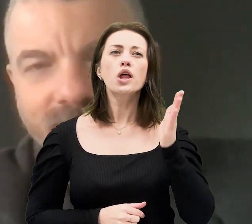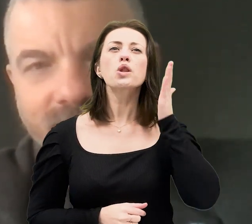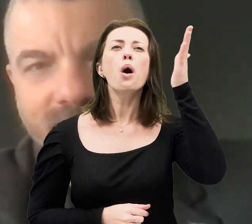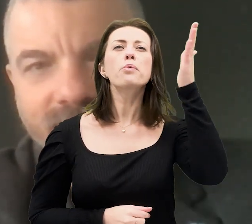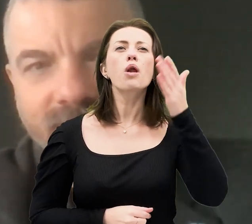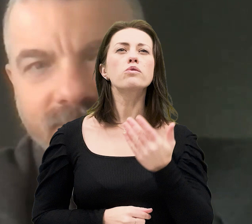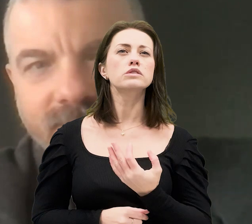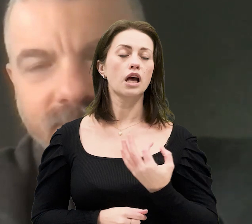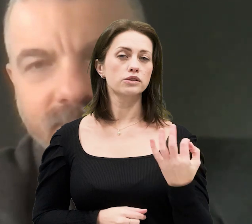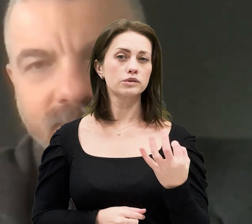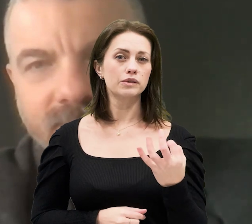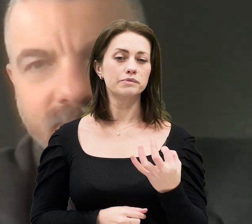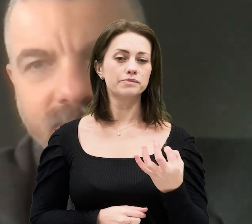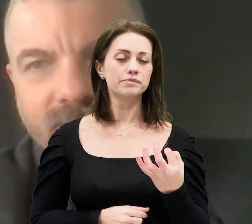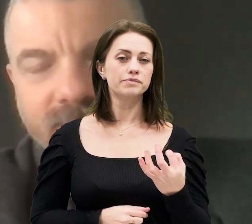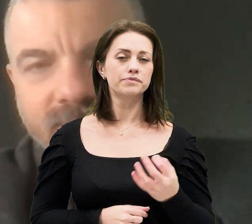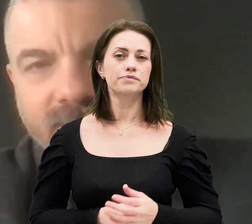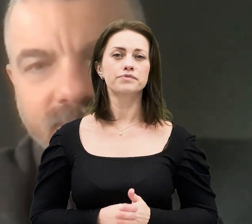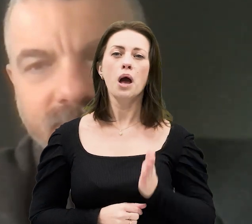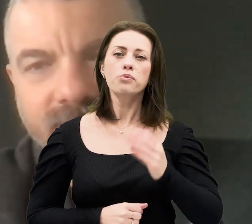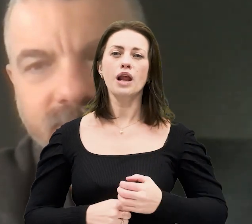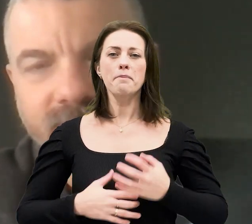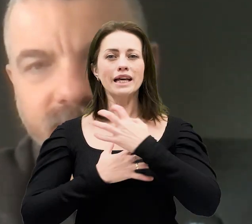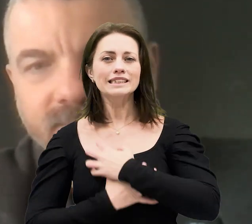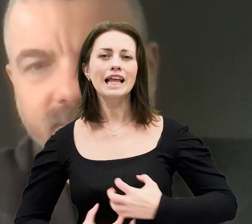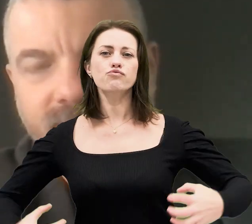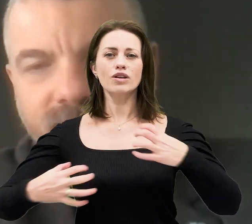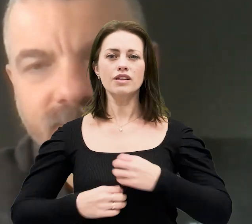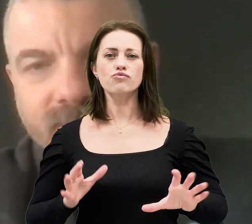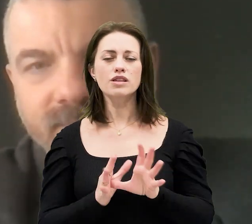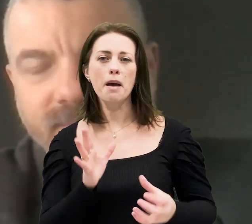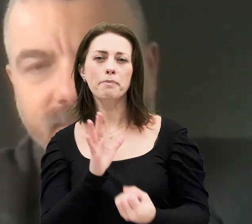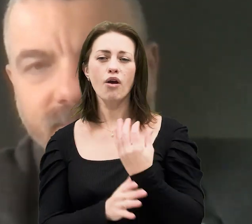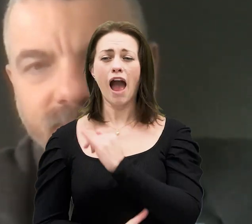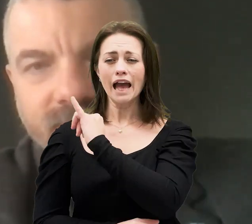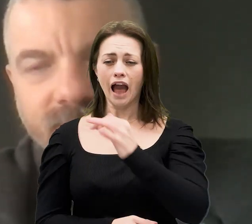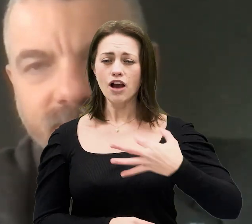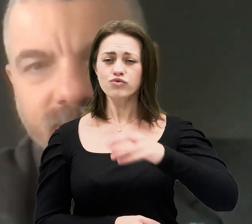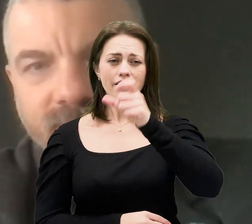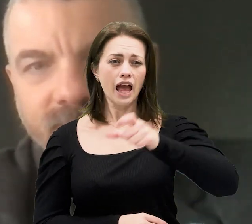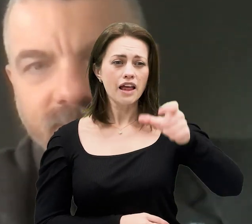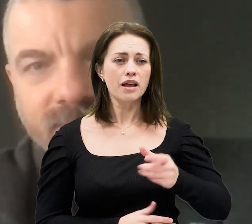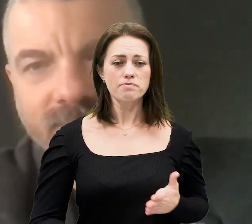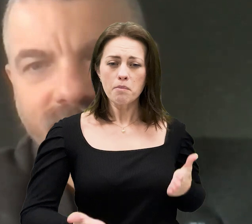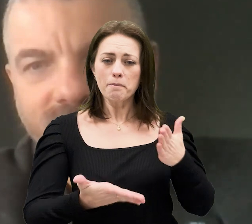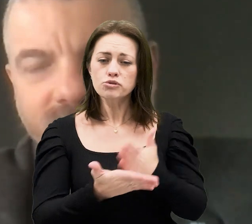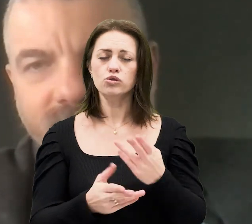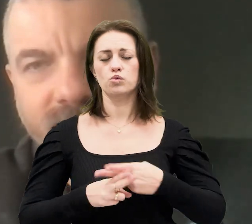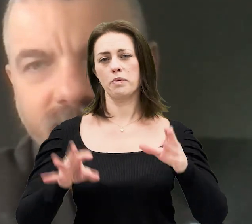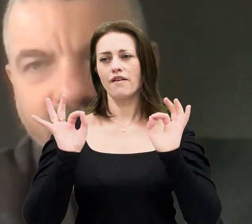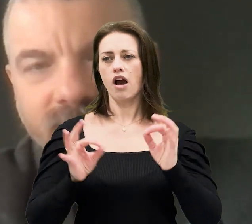look to the future, let us continue to strive for an environment where every